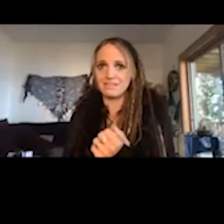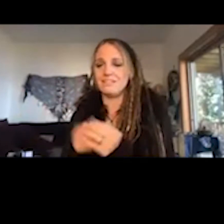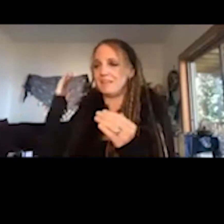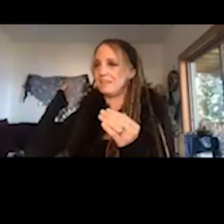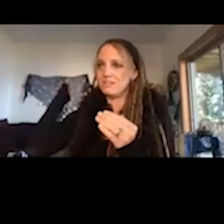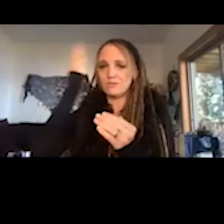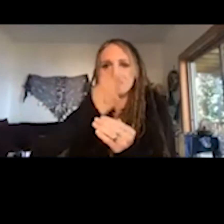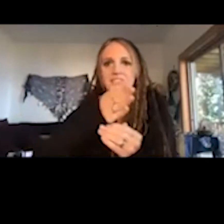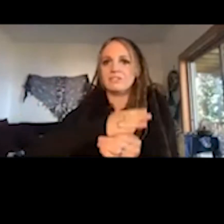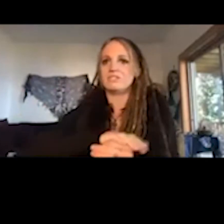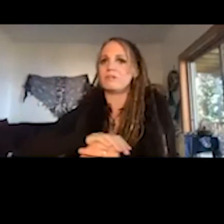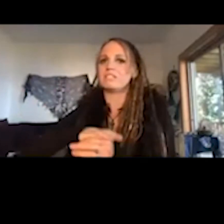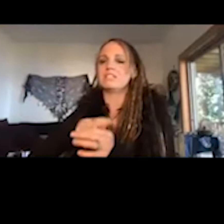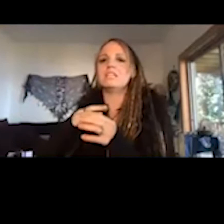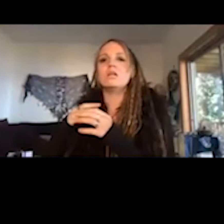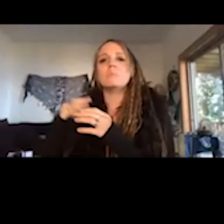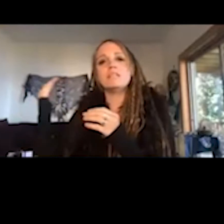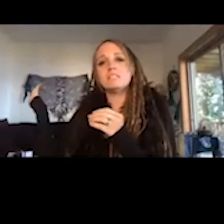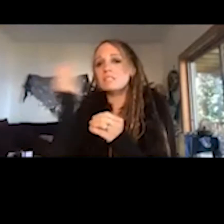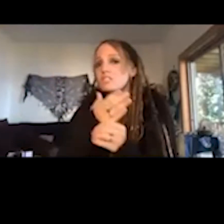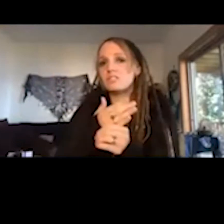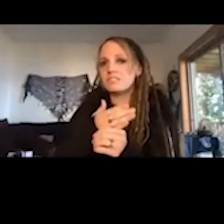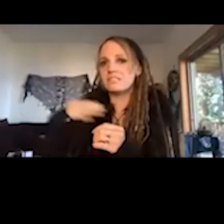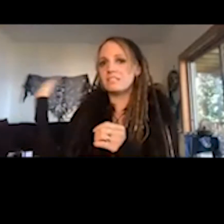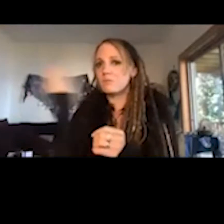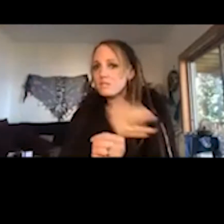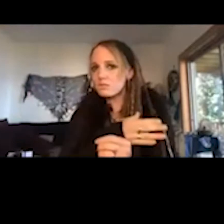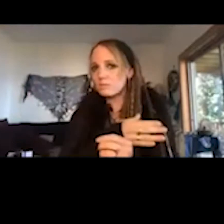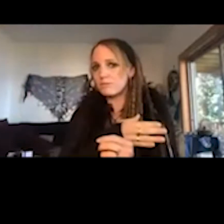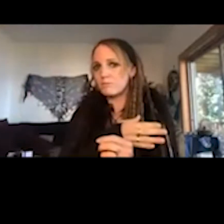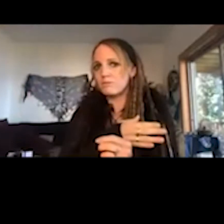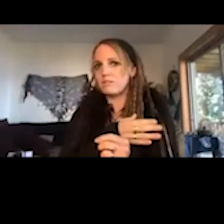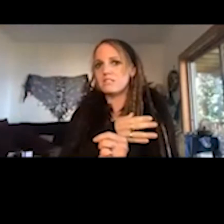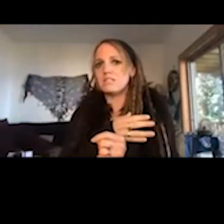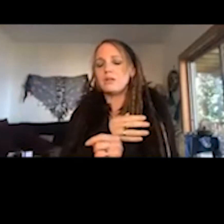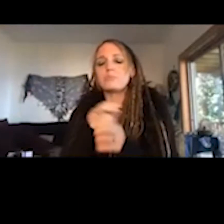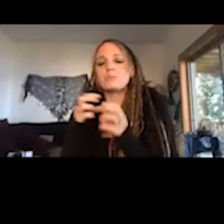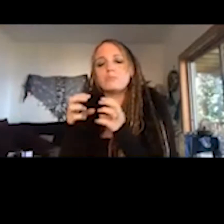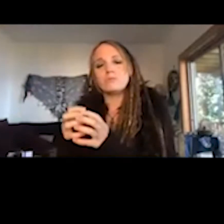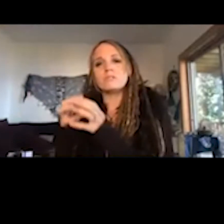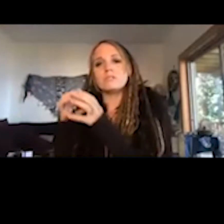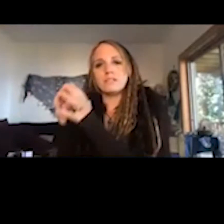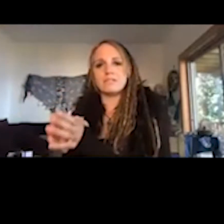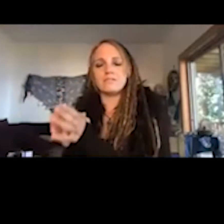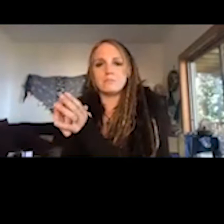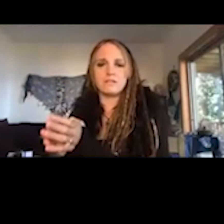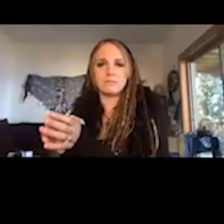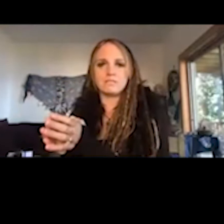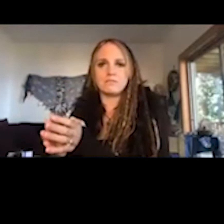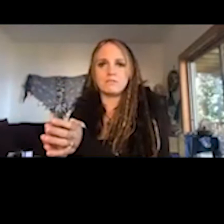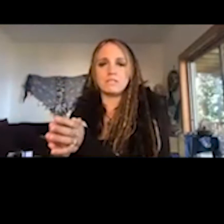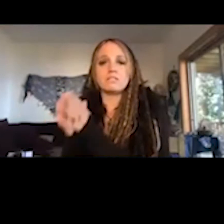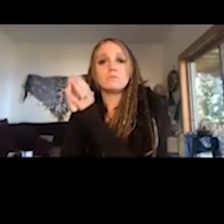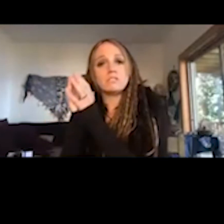there. He knows he has to go this direction, but he's in such a hurry that he rushes away from the moonfish before they give him this final